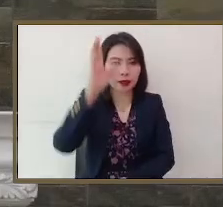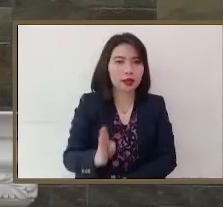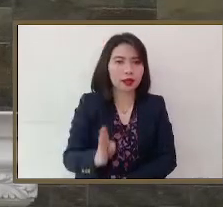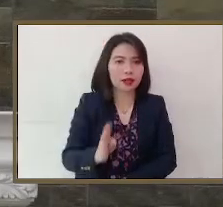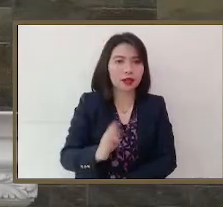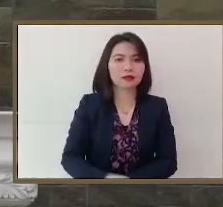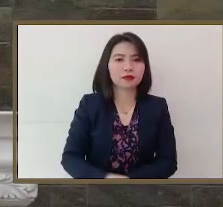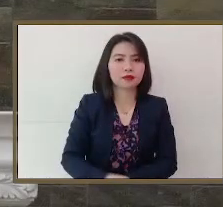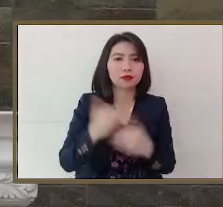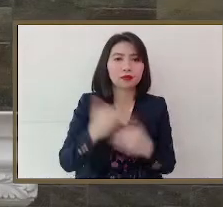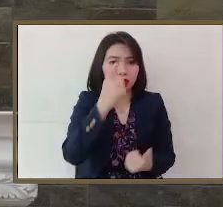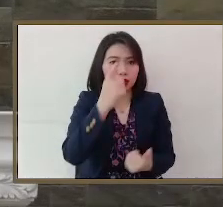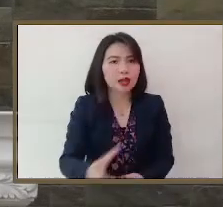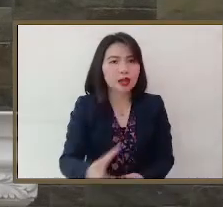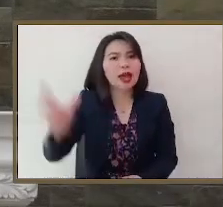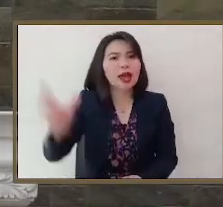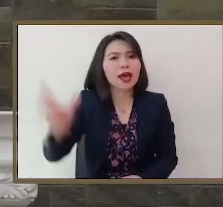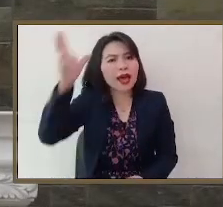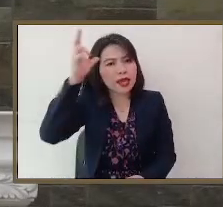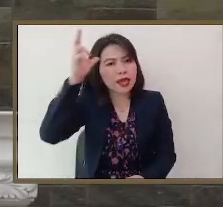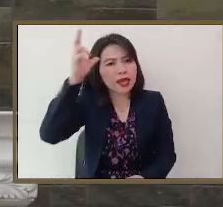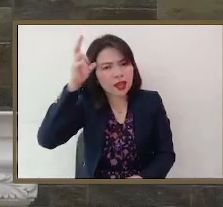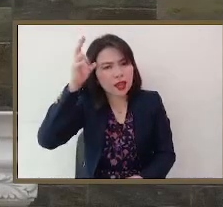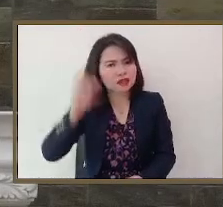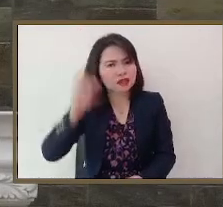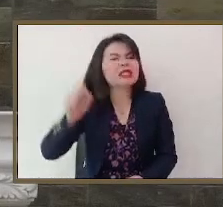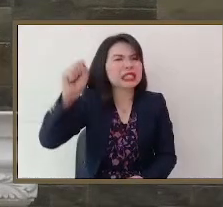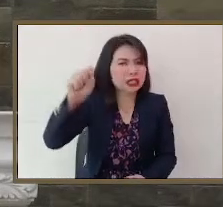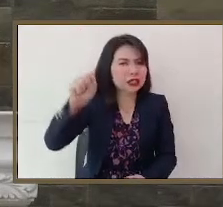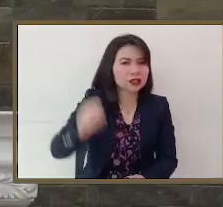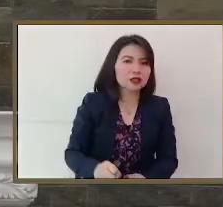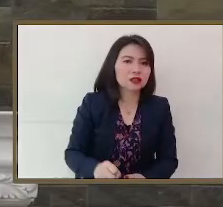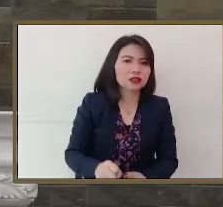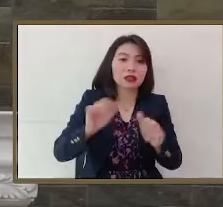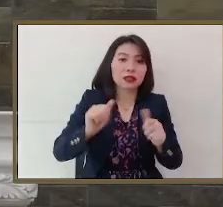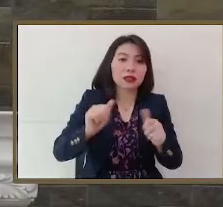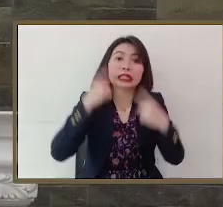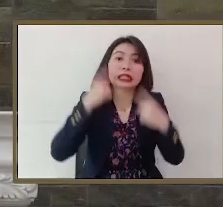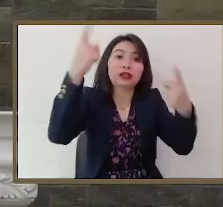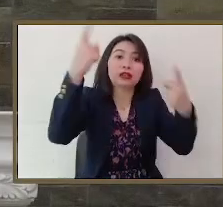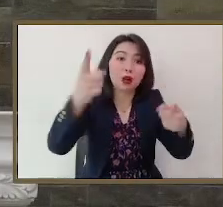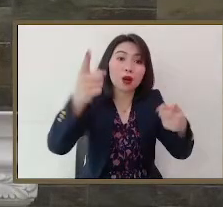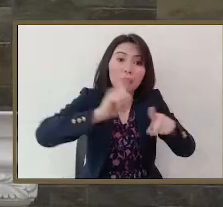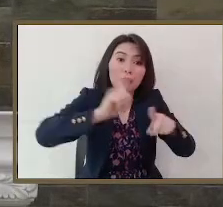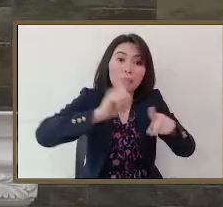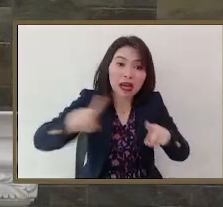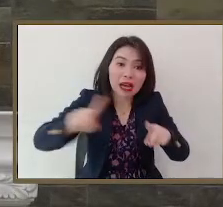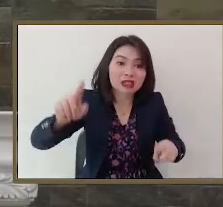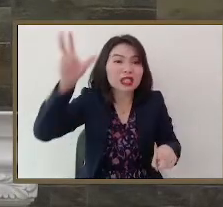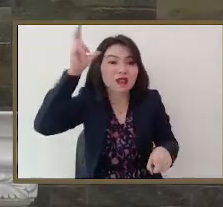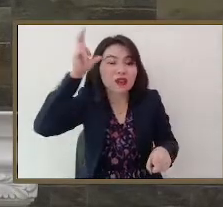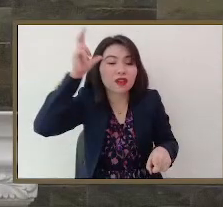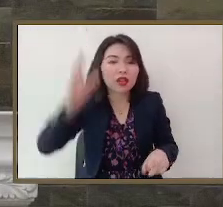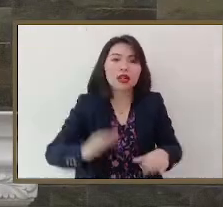Evil may prosper, but evil will never be